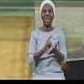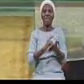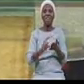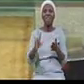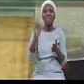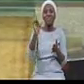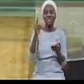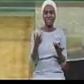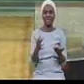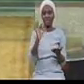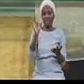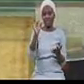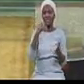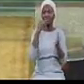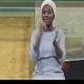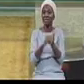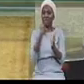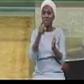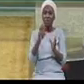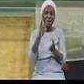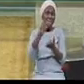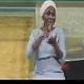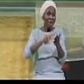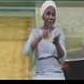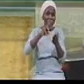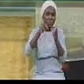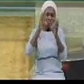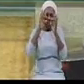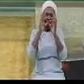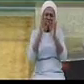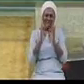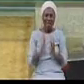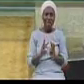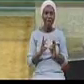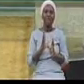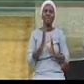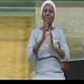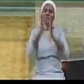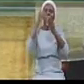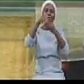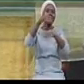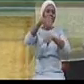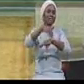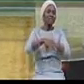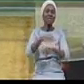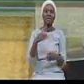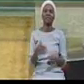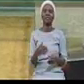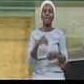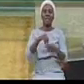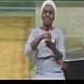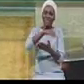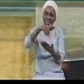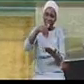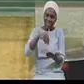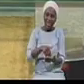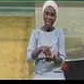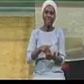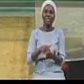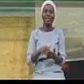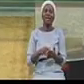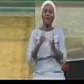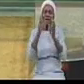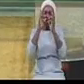cry out in the night. In the beginning of the watches, pour out thine heart like water before